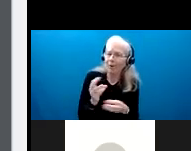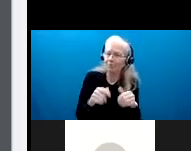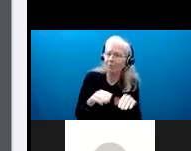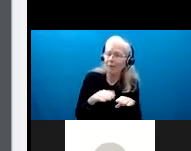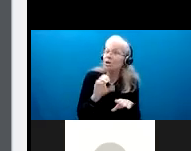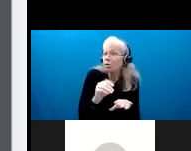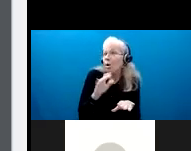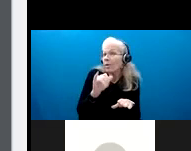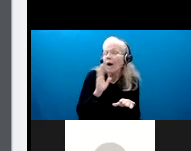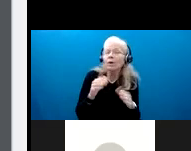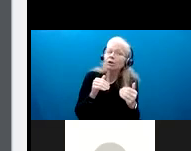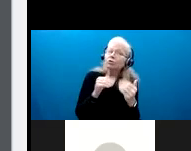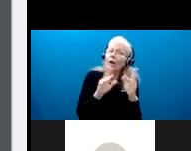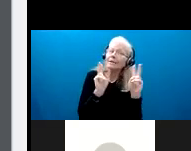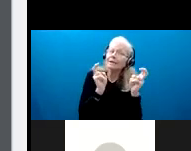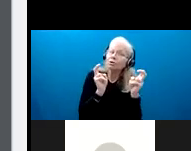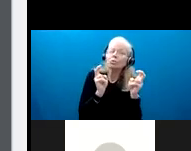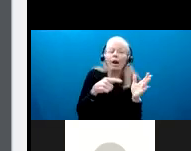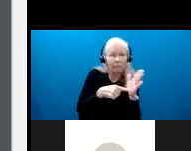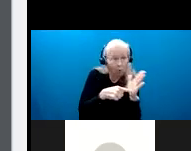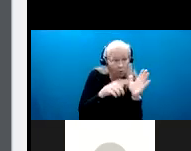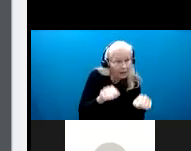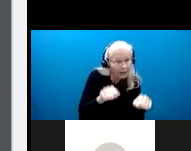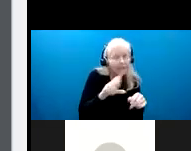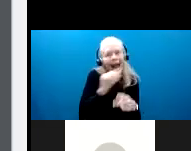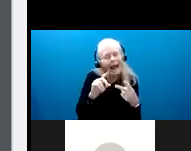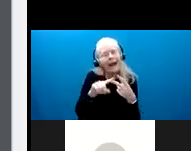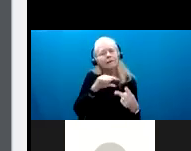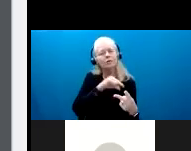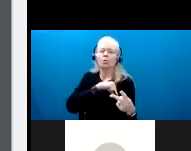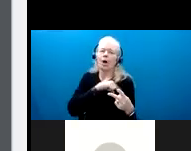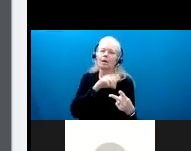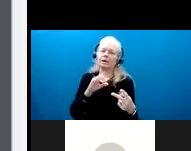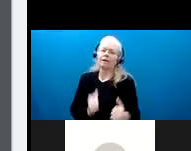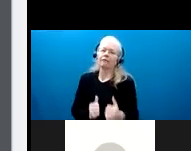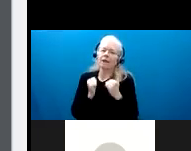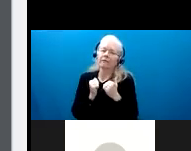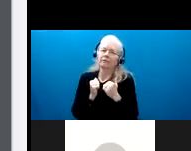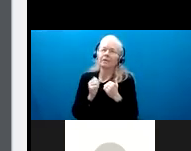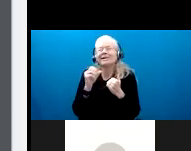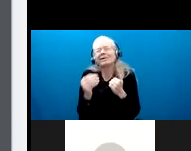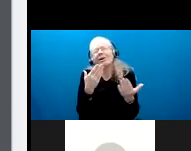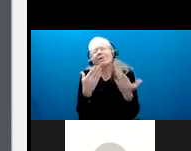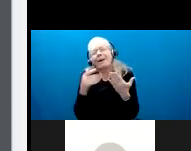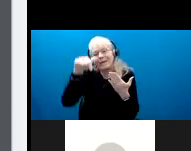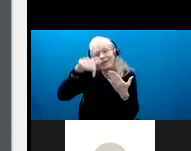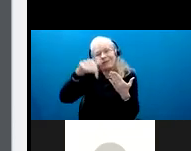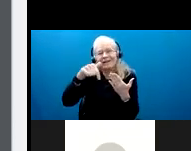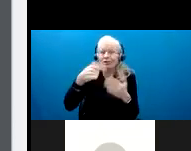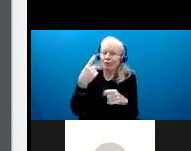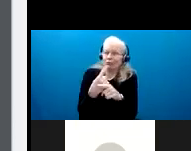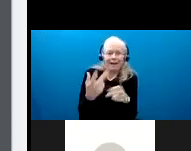like a quality of life issue. So it's not probably not the platform to expand on that, but there